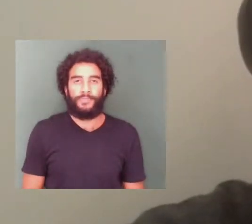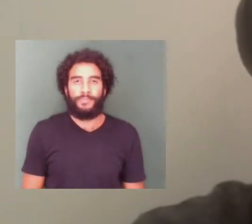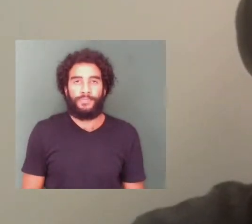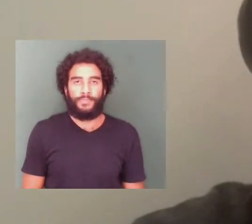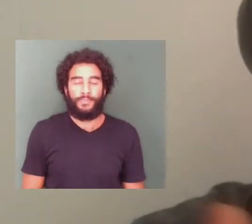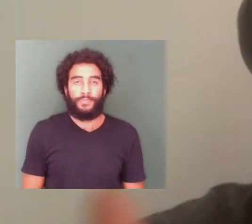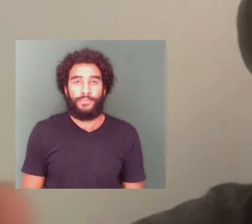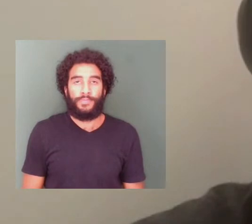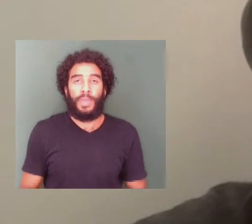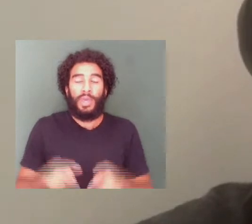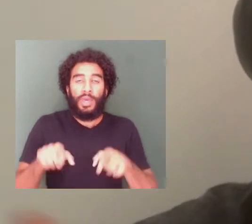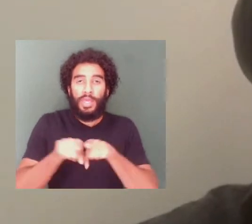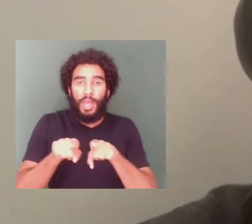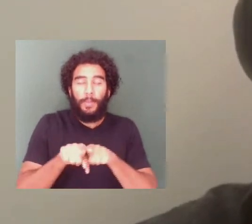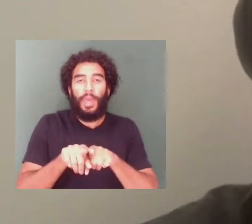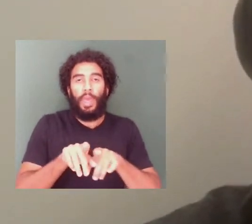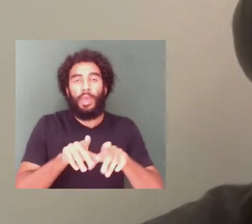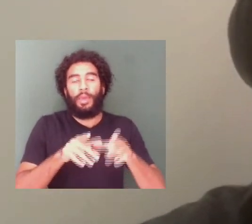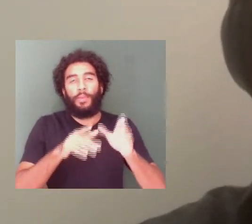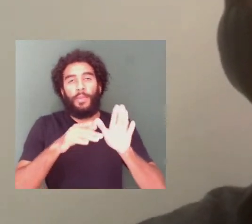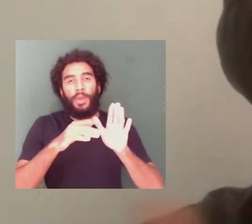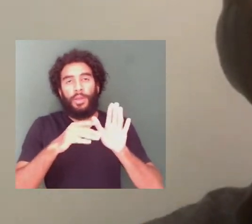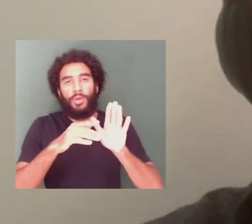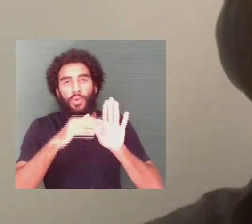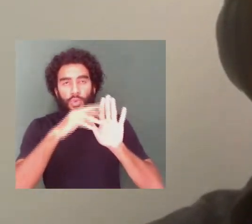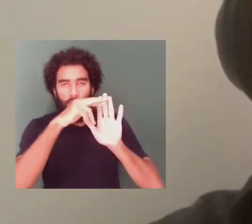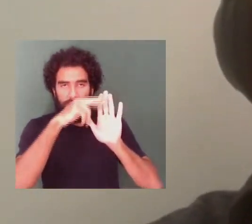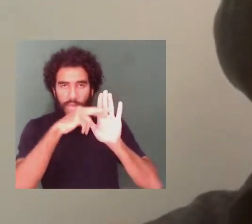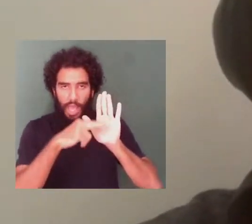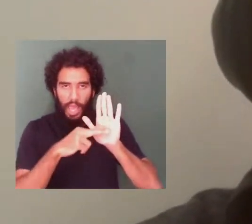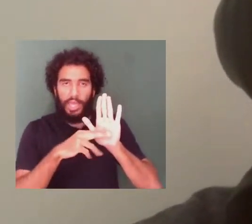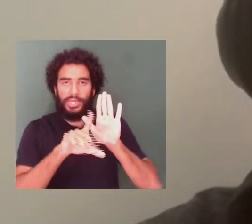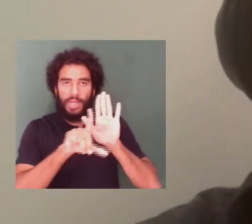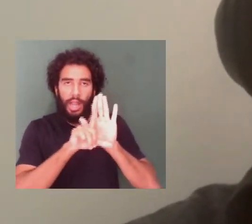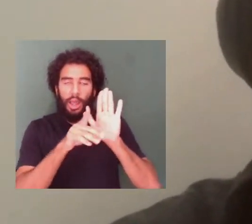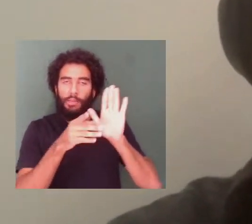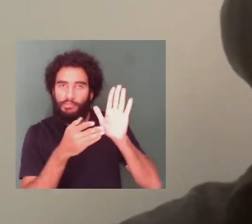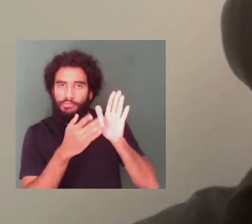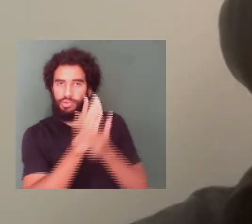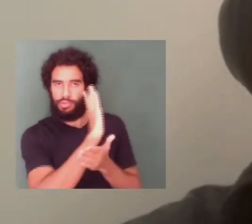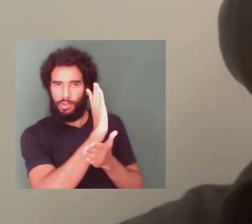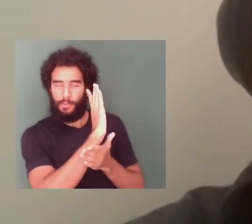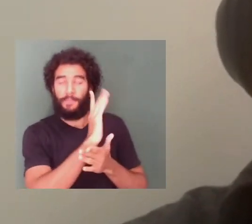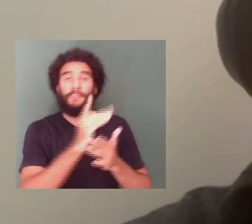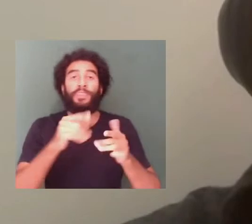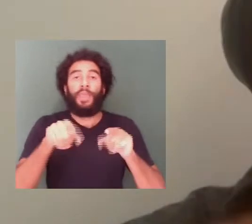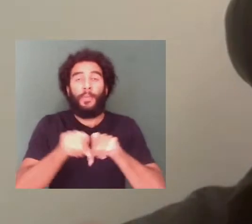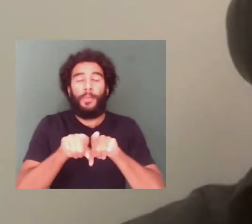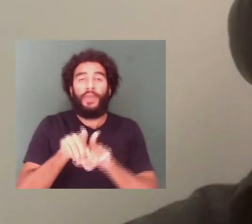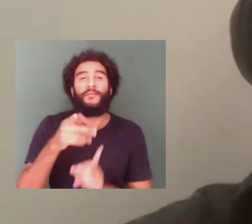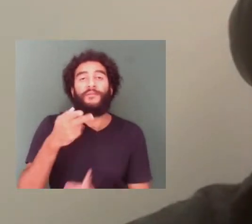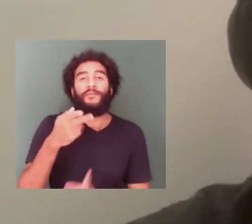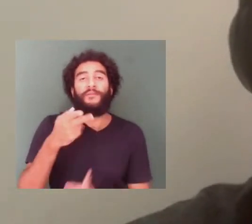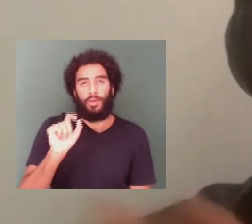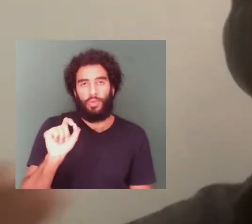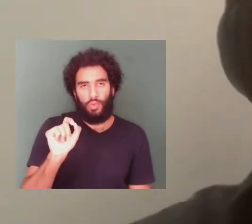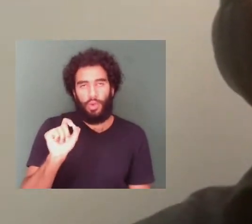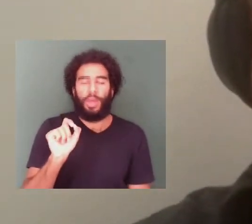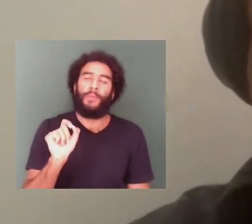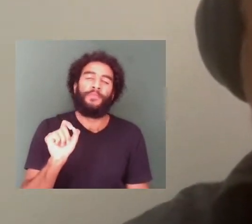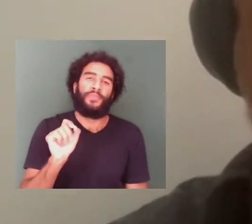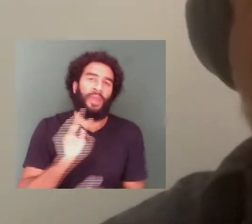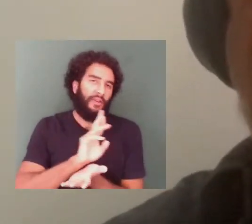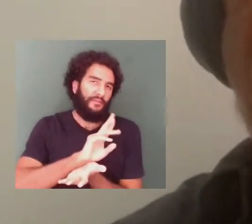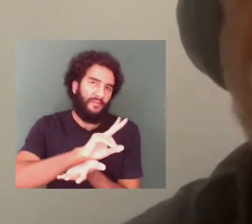celebrating the approval of the code, and it talks about